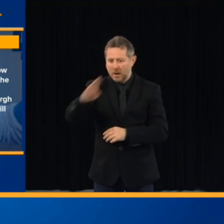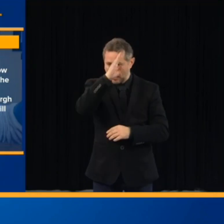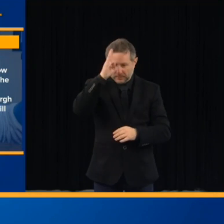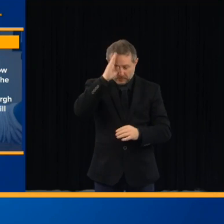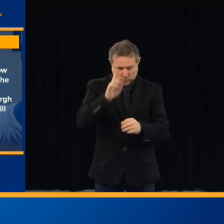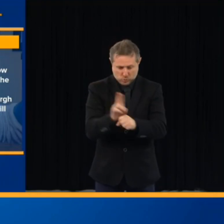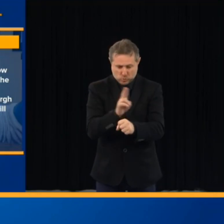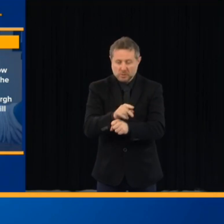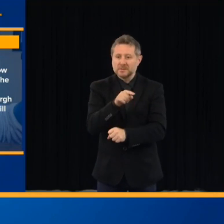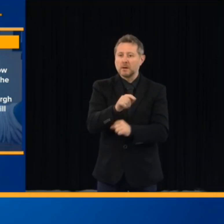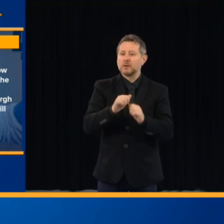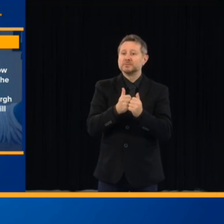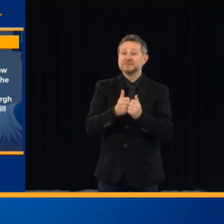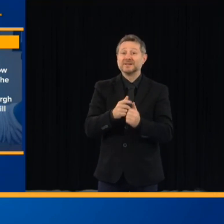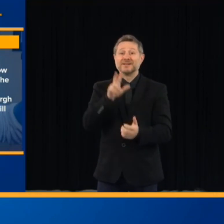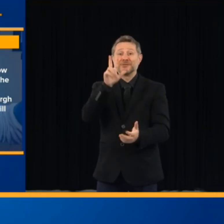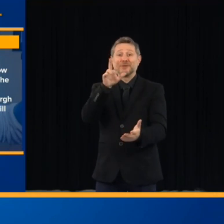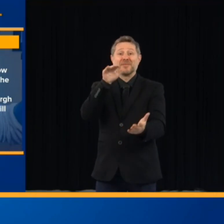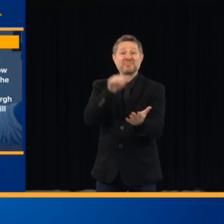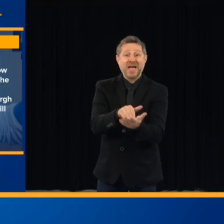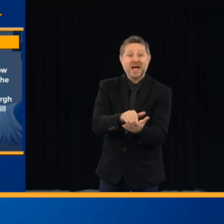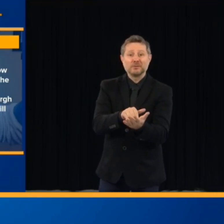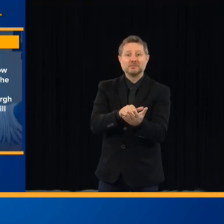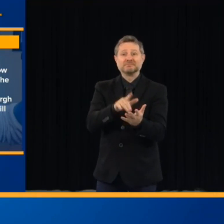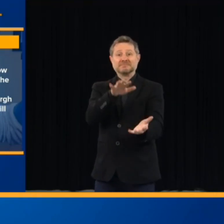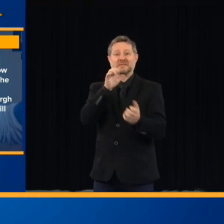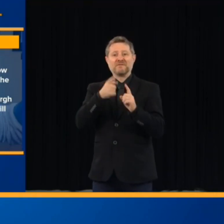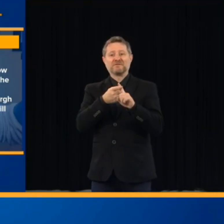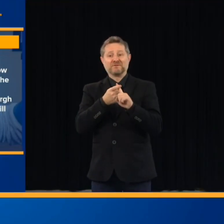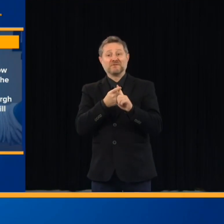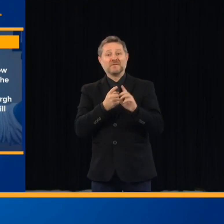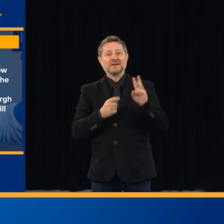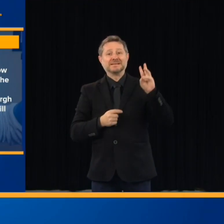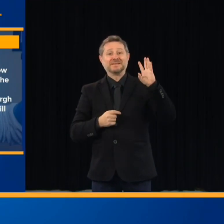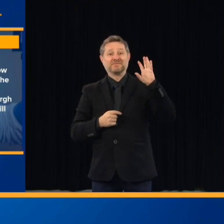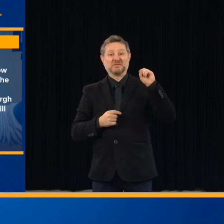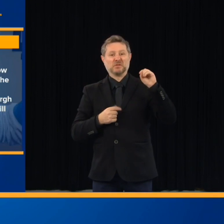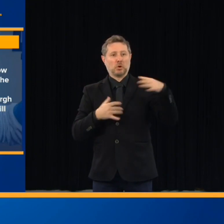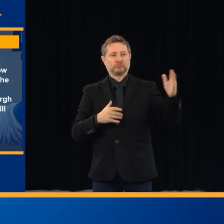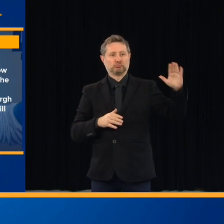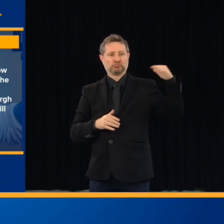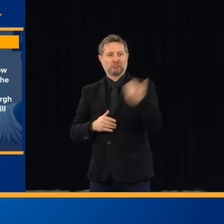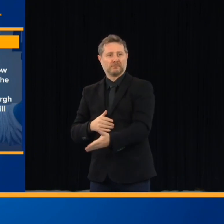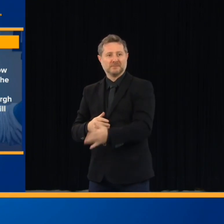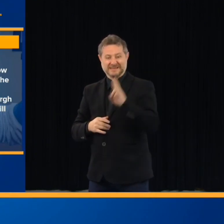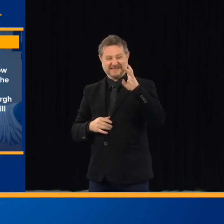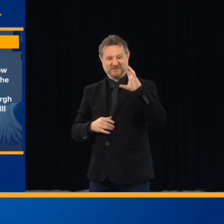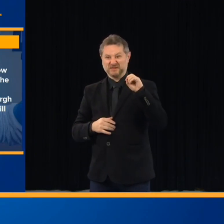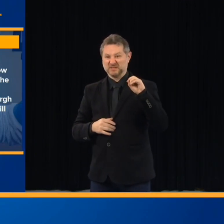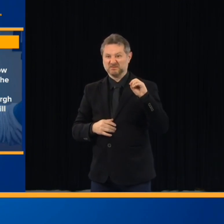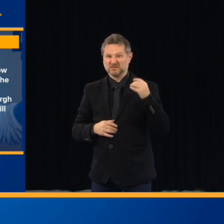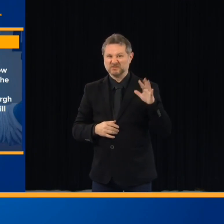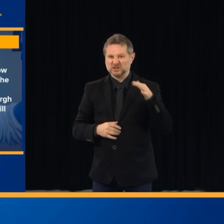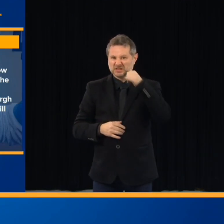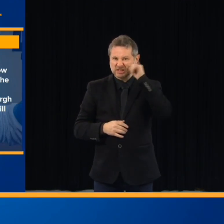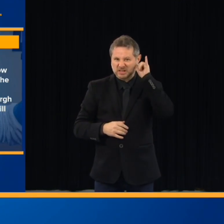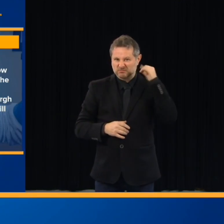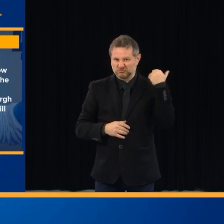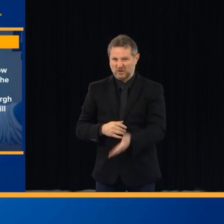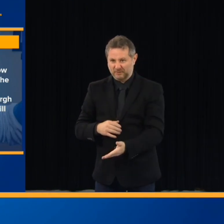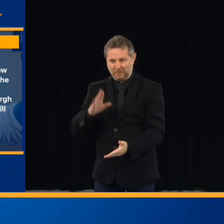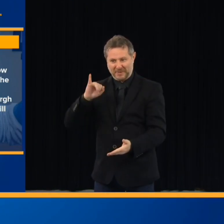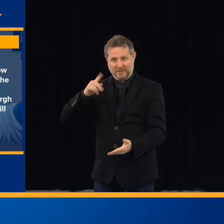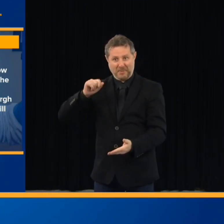machines, and 750 came in yesterday. So yes, the burn rate of